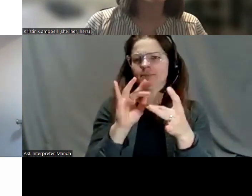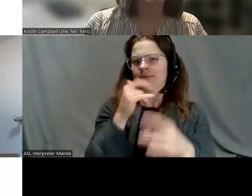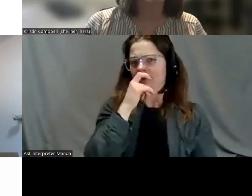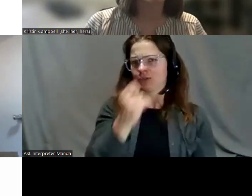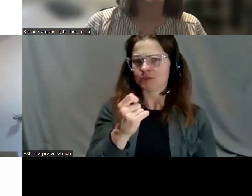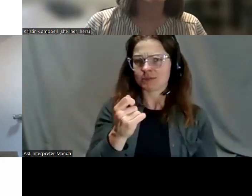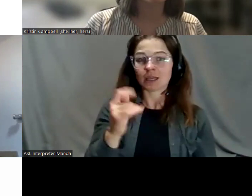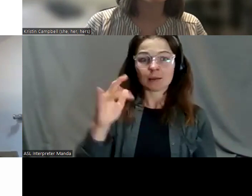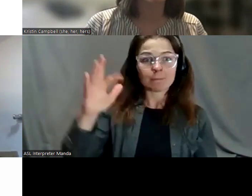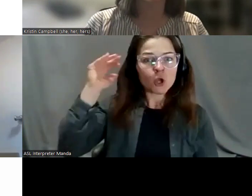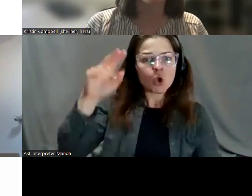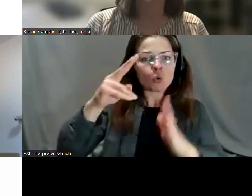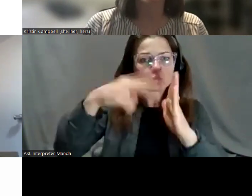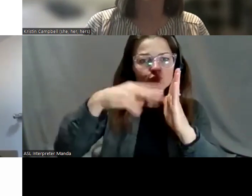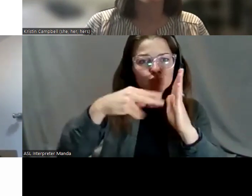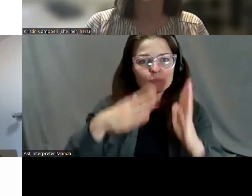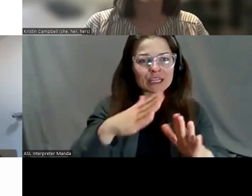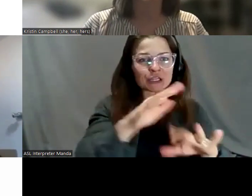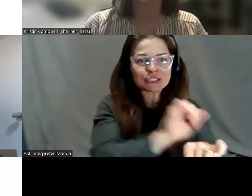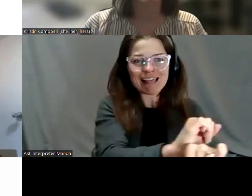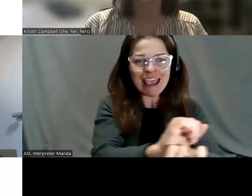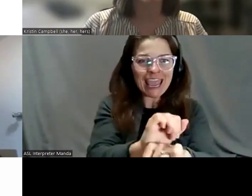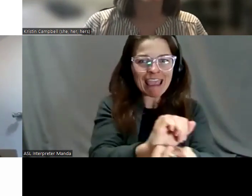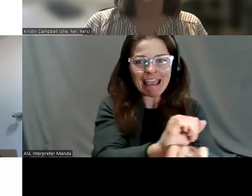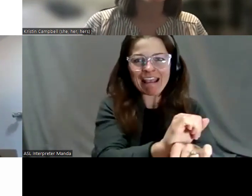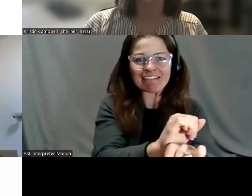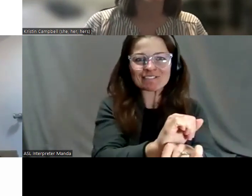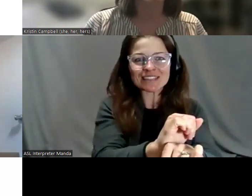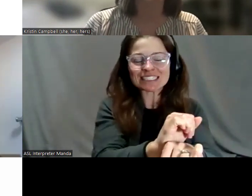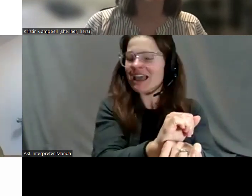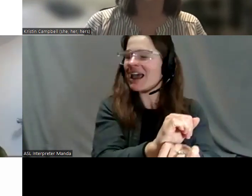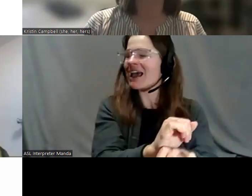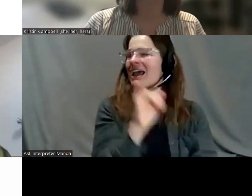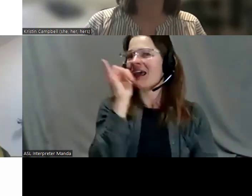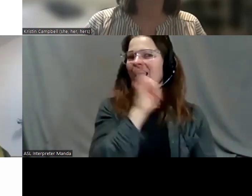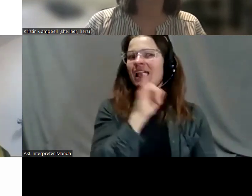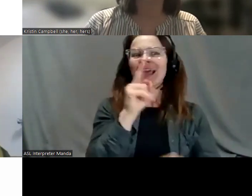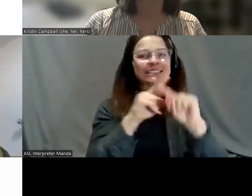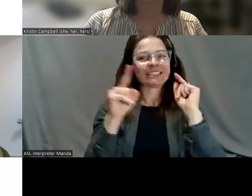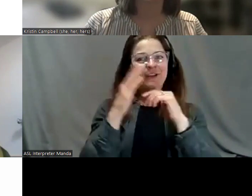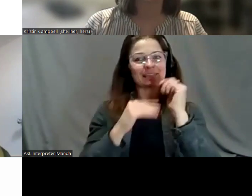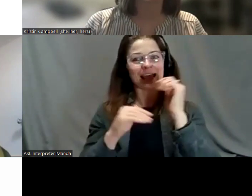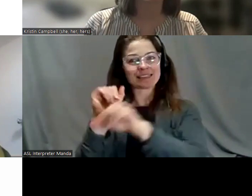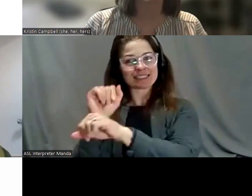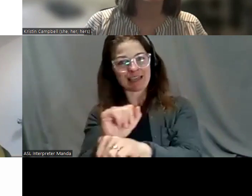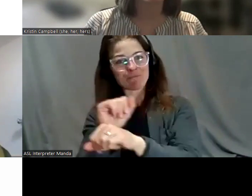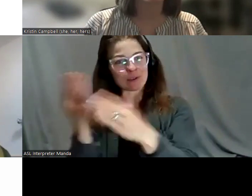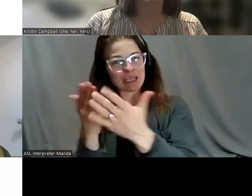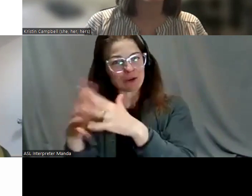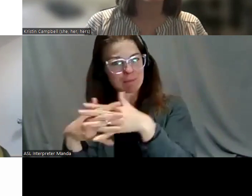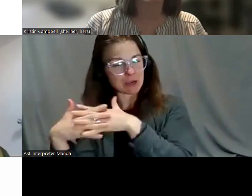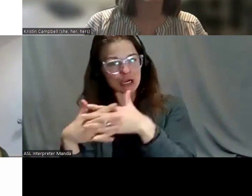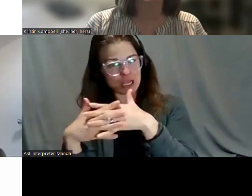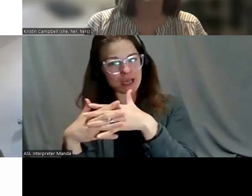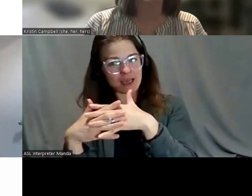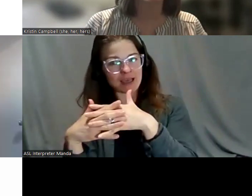reader slaves in ancient Rome, which is drastically different from the experience of slavery here in the United States,